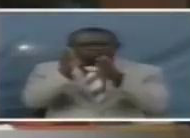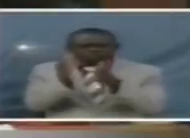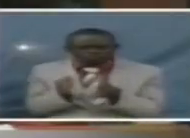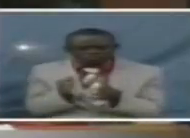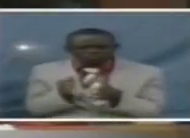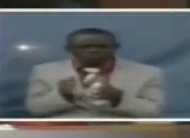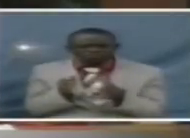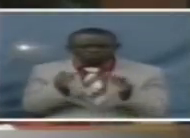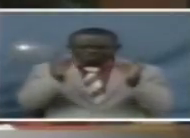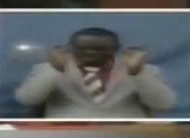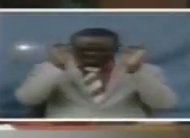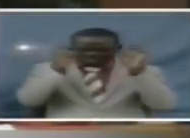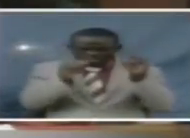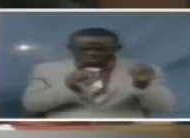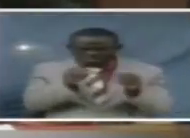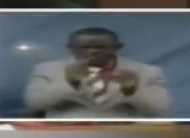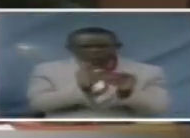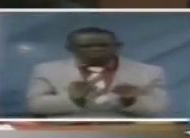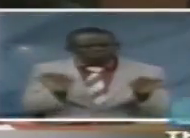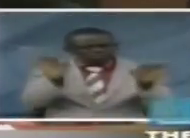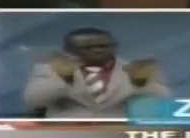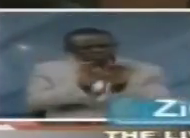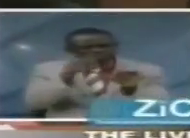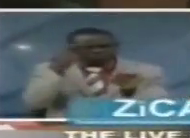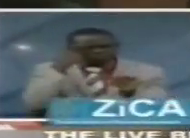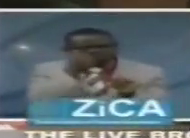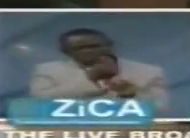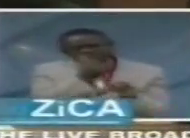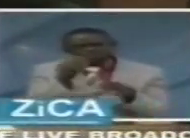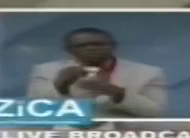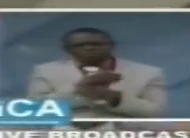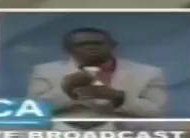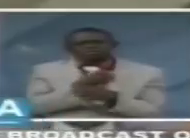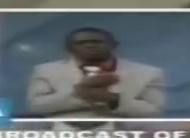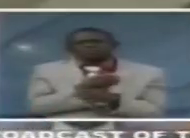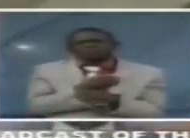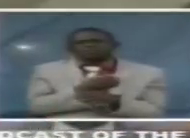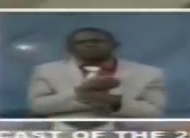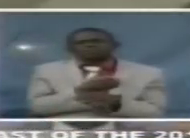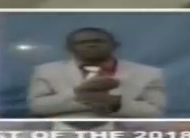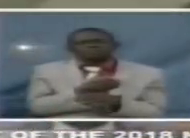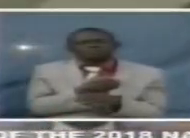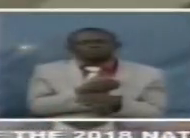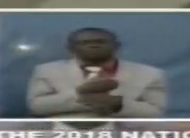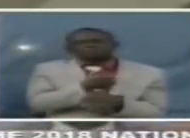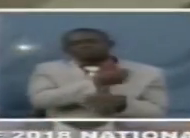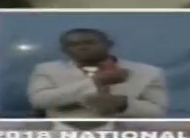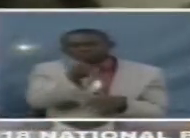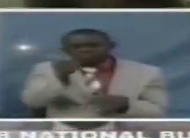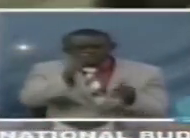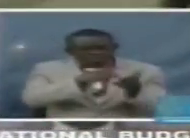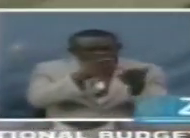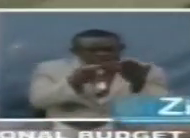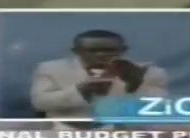Mr. Speaker, risk management is a critical part of any business. As such,